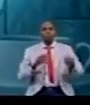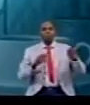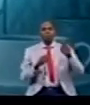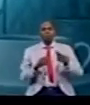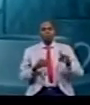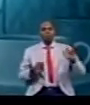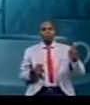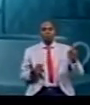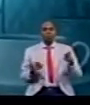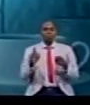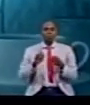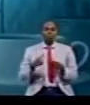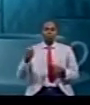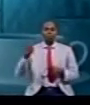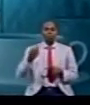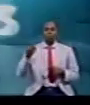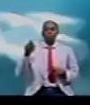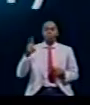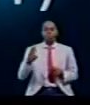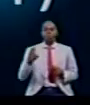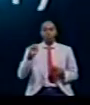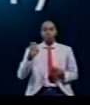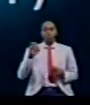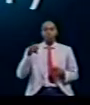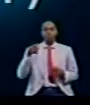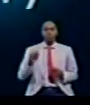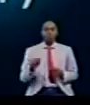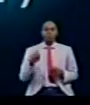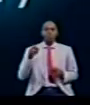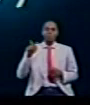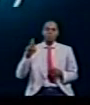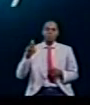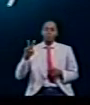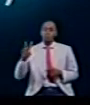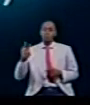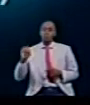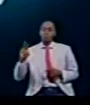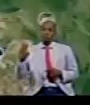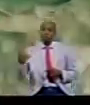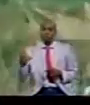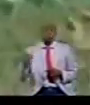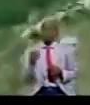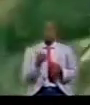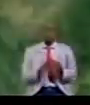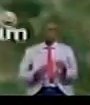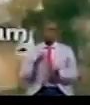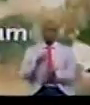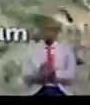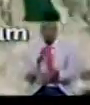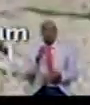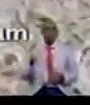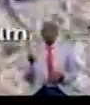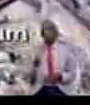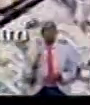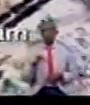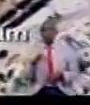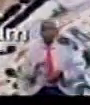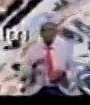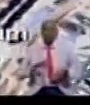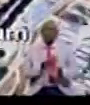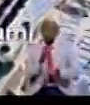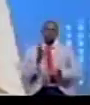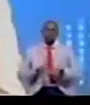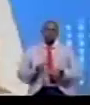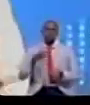praying tonight? Open your mouth and call upon the name of the Lord and say, God of heaven, O Lord, every storm of poverty and